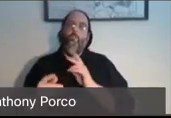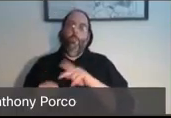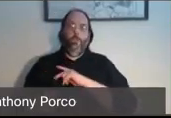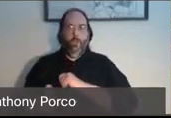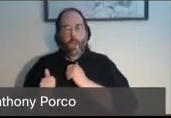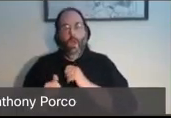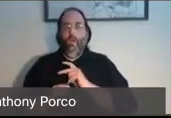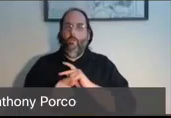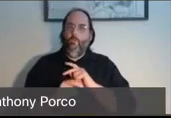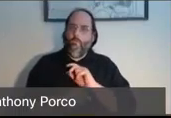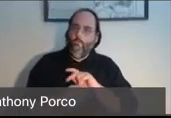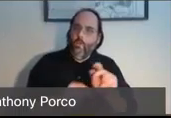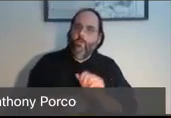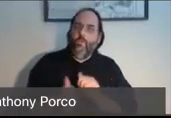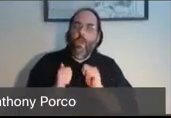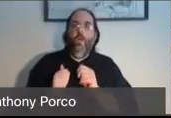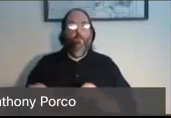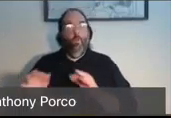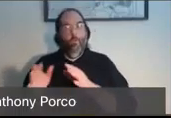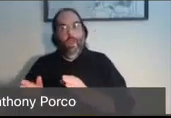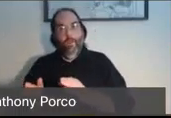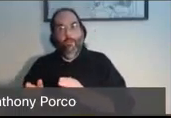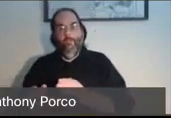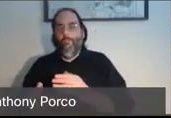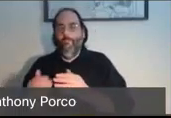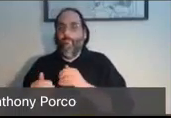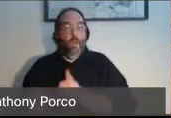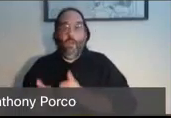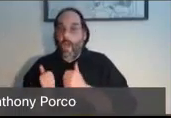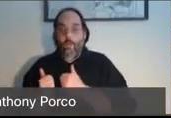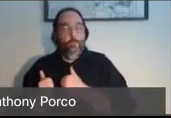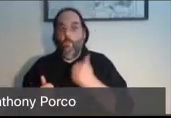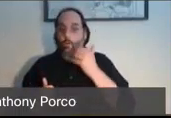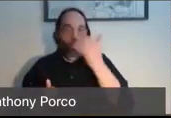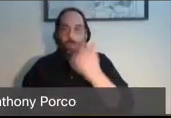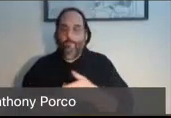in meaningful ways. Though they are no longer with us, they will never be forgotten.